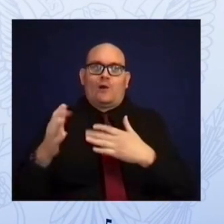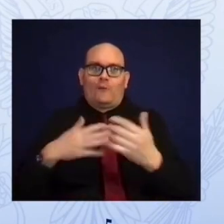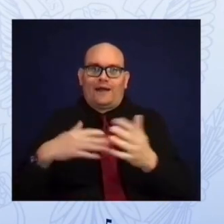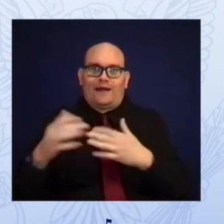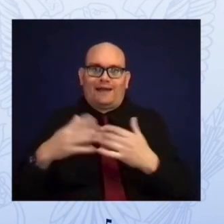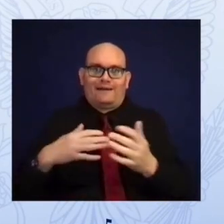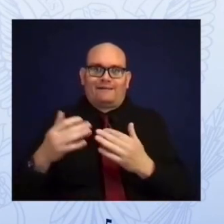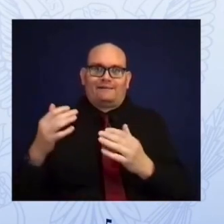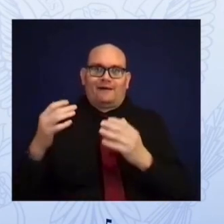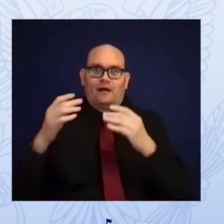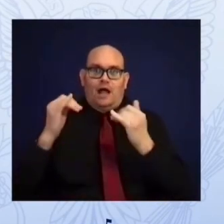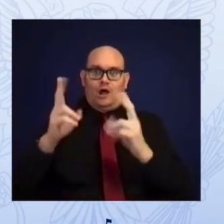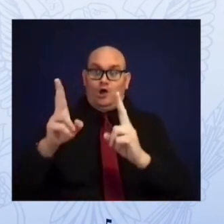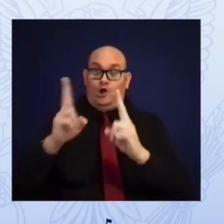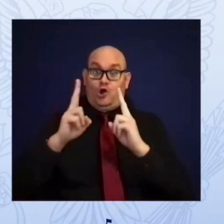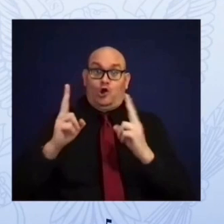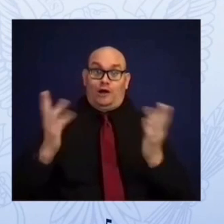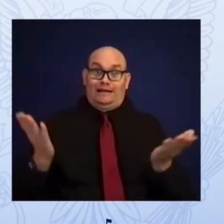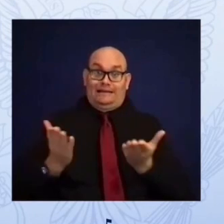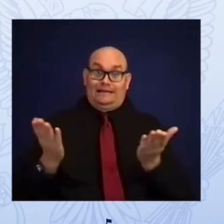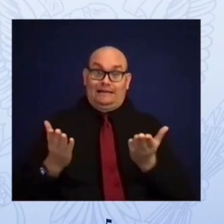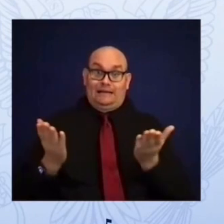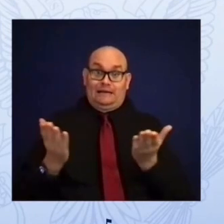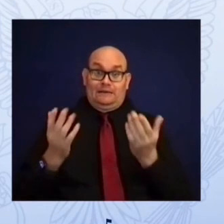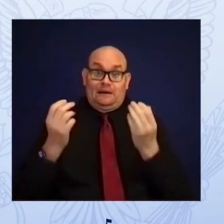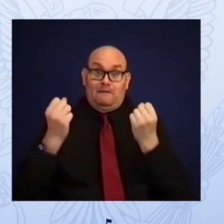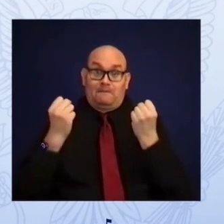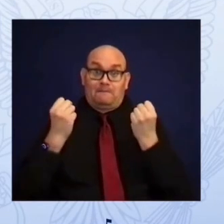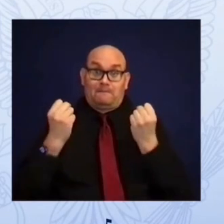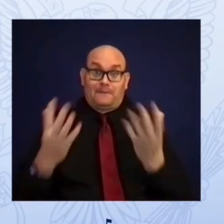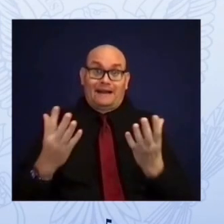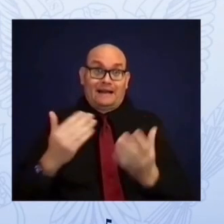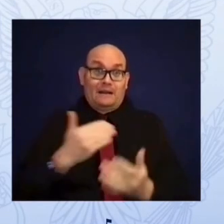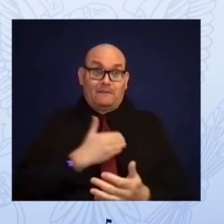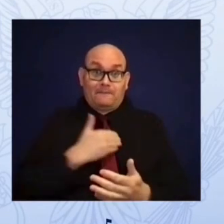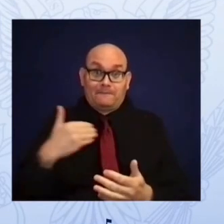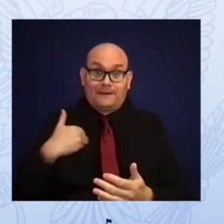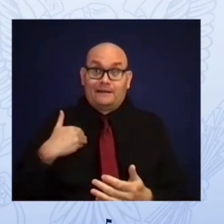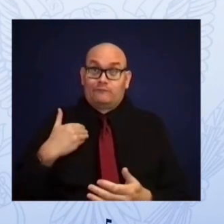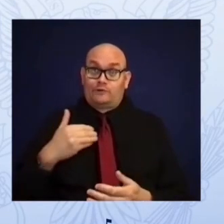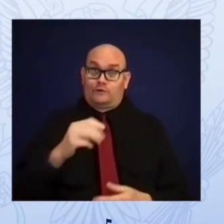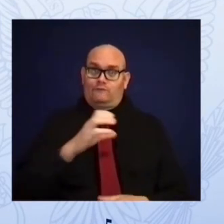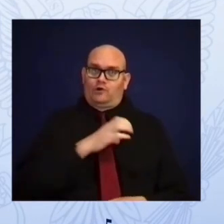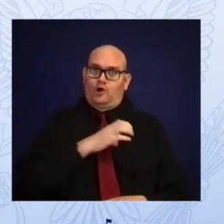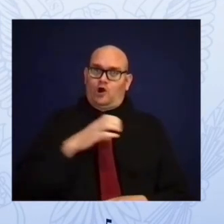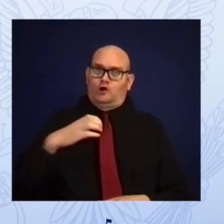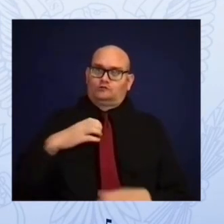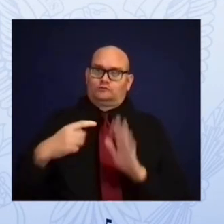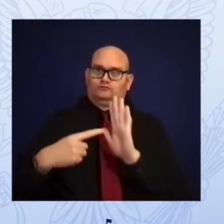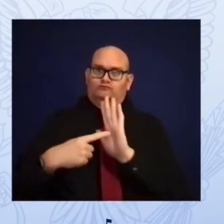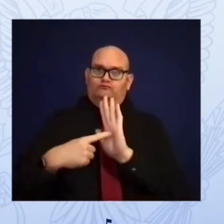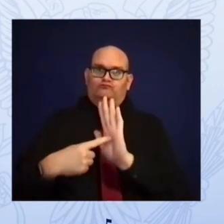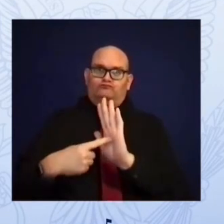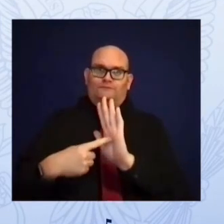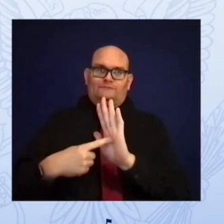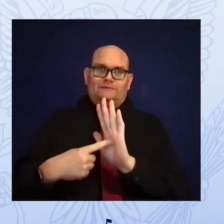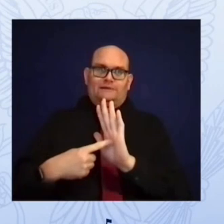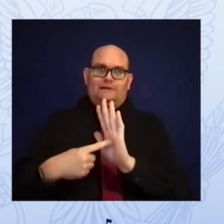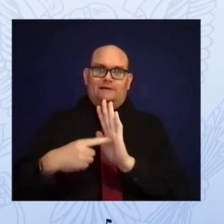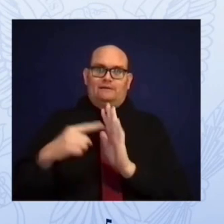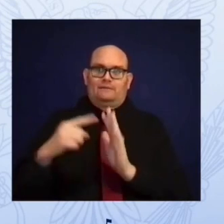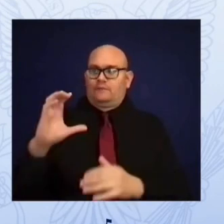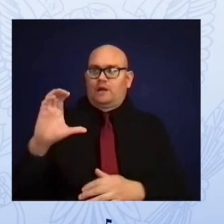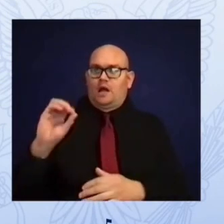today of a number of members of Congress. Representative Pallone is here.